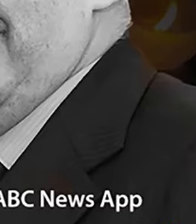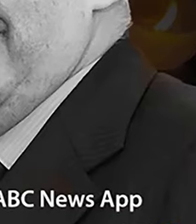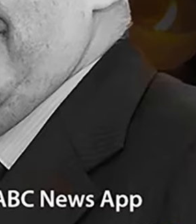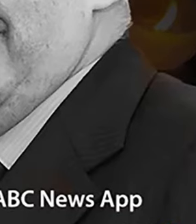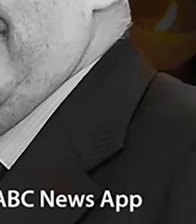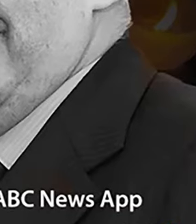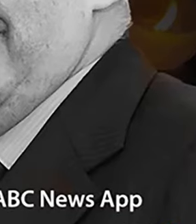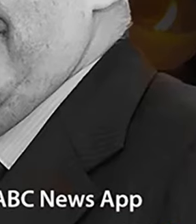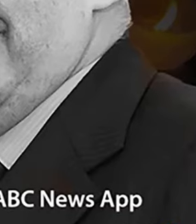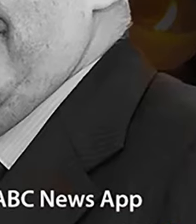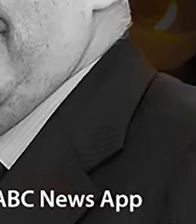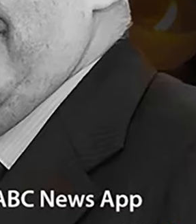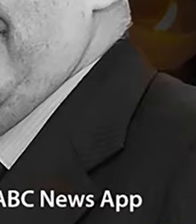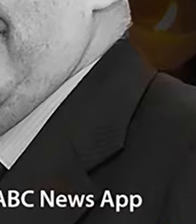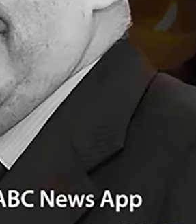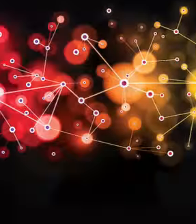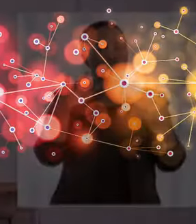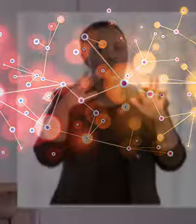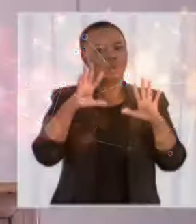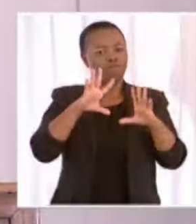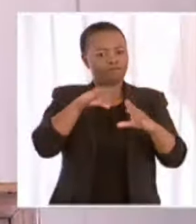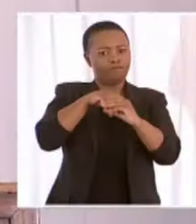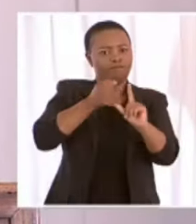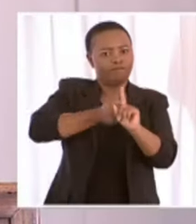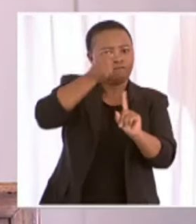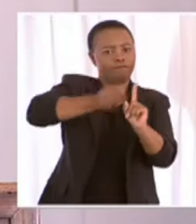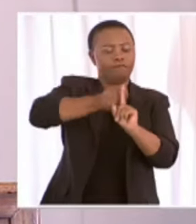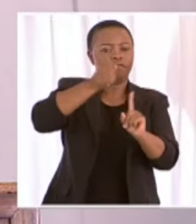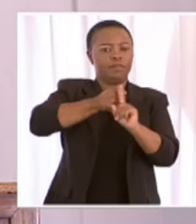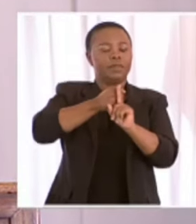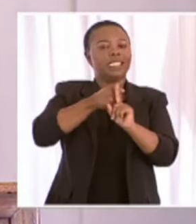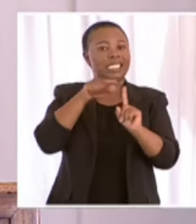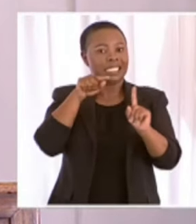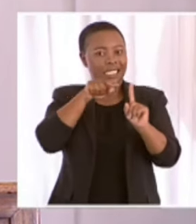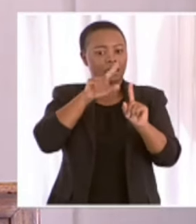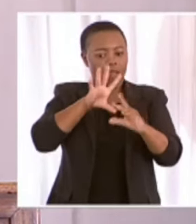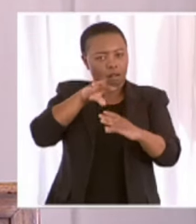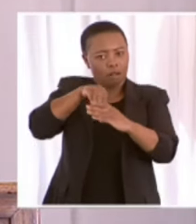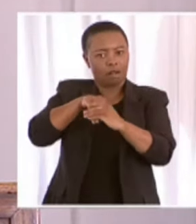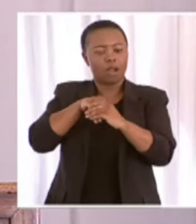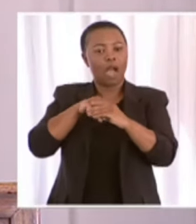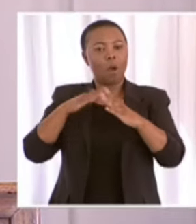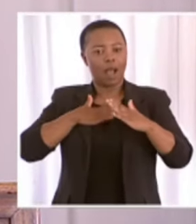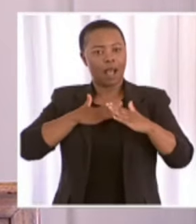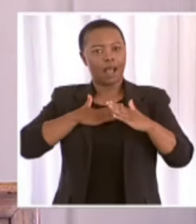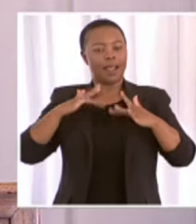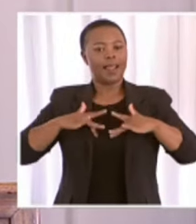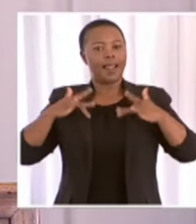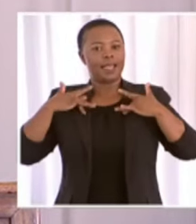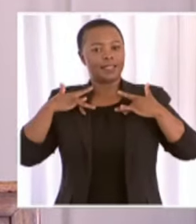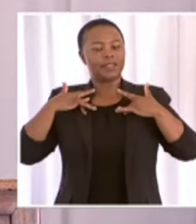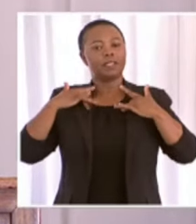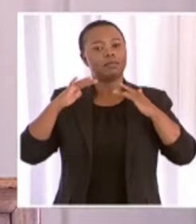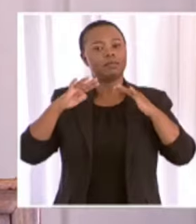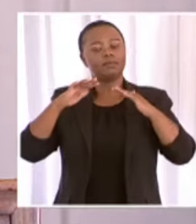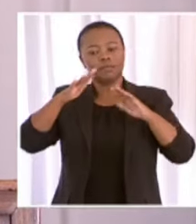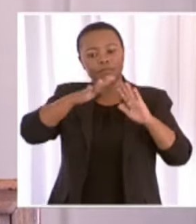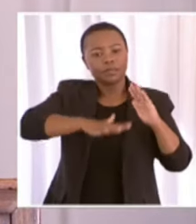more than a fellow comrade. He was part of our well-being, our surroundings, and our